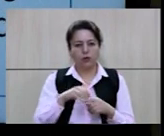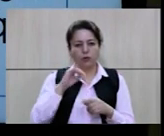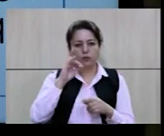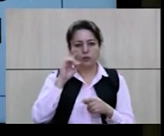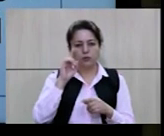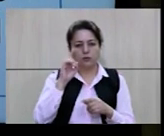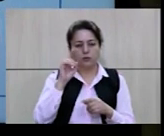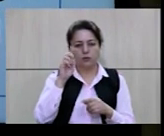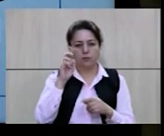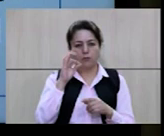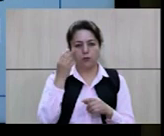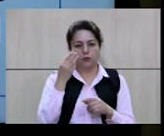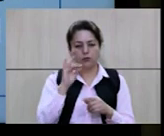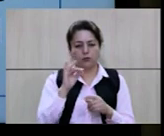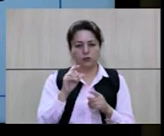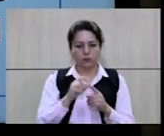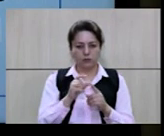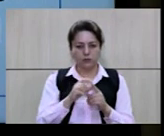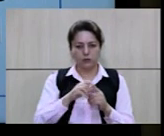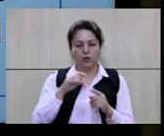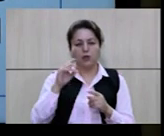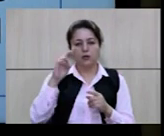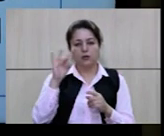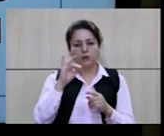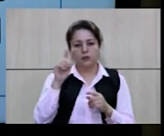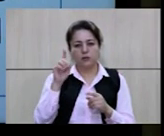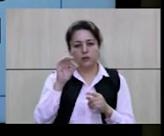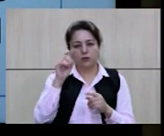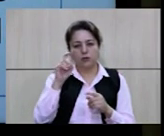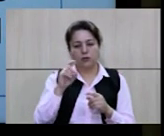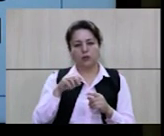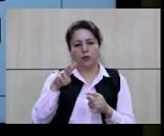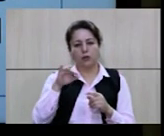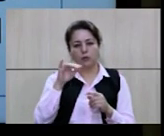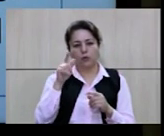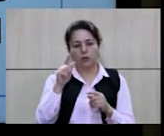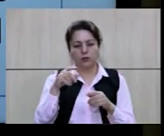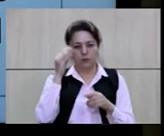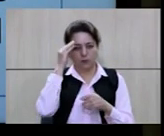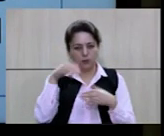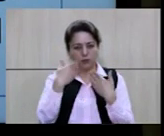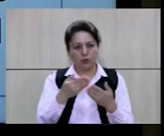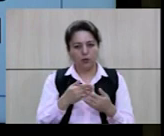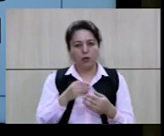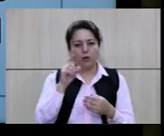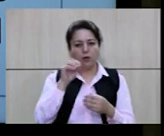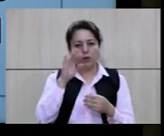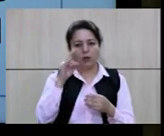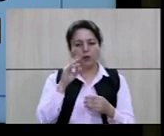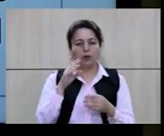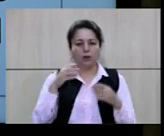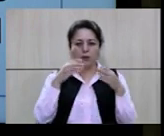Yuzboshi so'zi izohli lug'atga ko'ra quyidagi ma'noni ifodalar ekan. Ya'ni xonlik